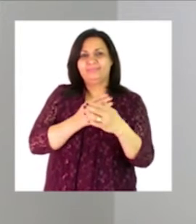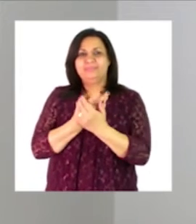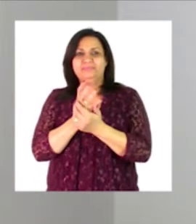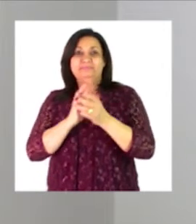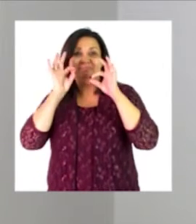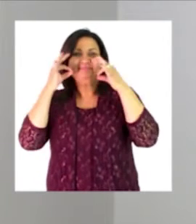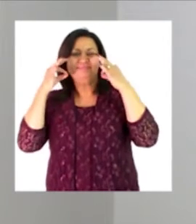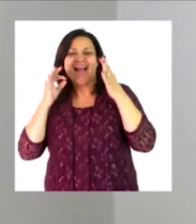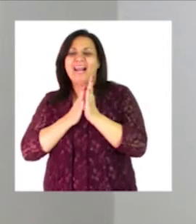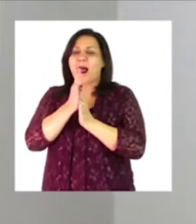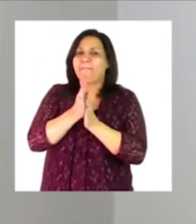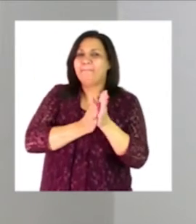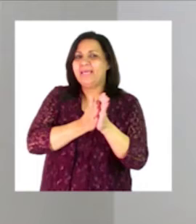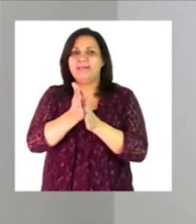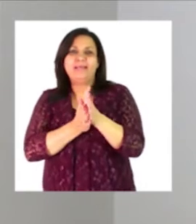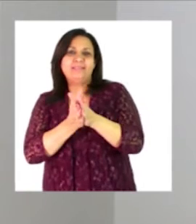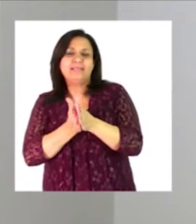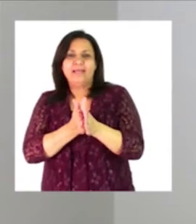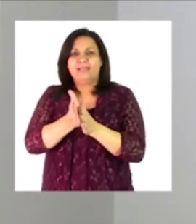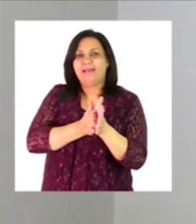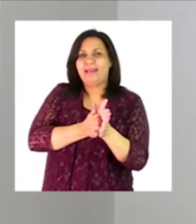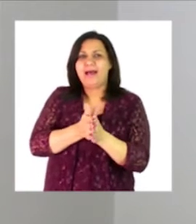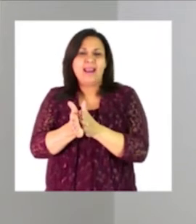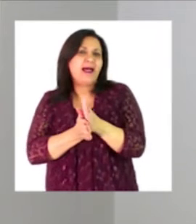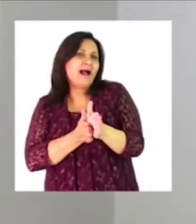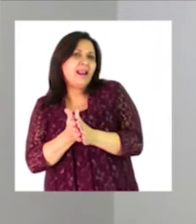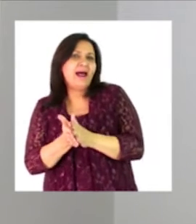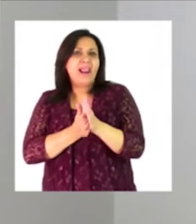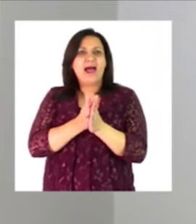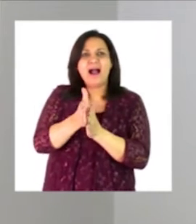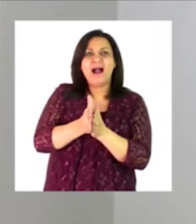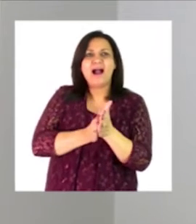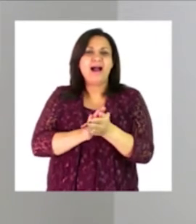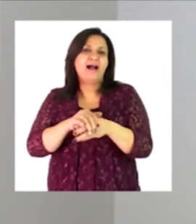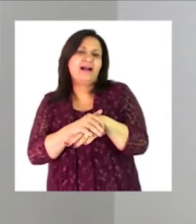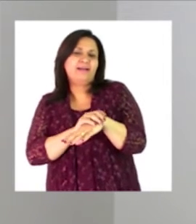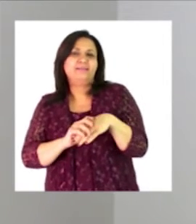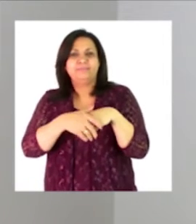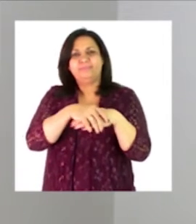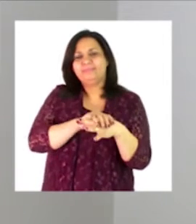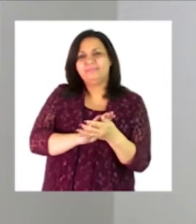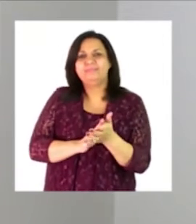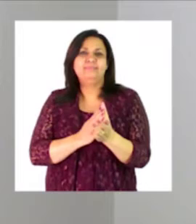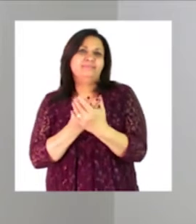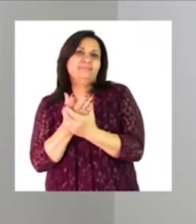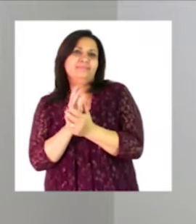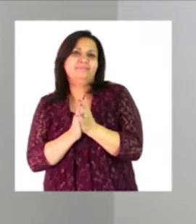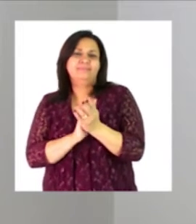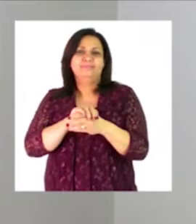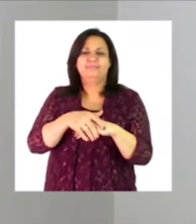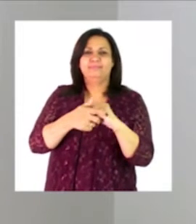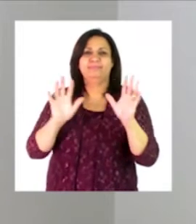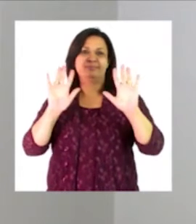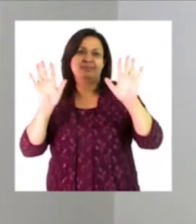Rub, rub, rub your hands back, inside and forth. Now your hands